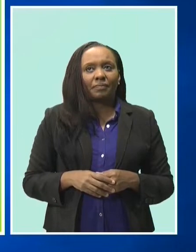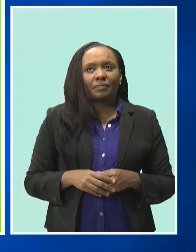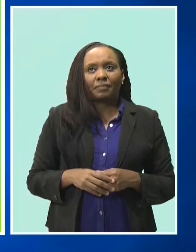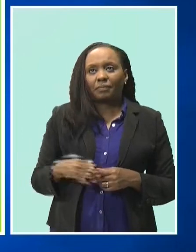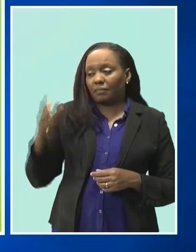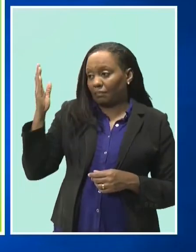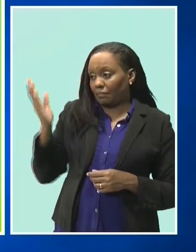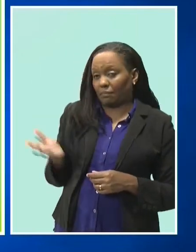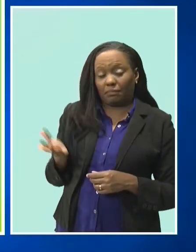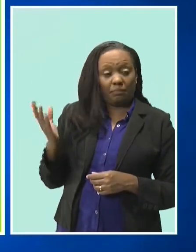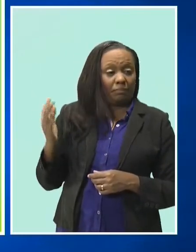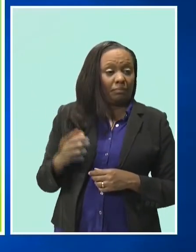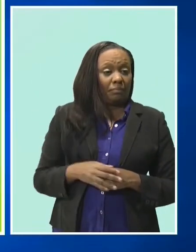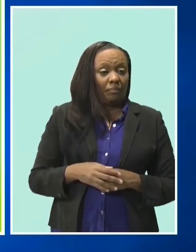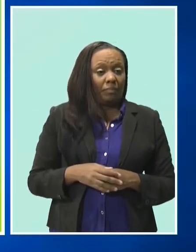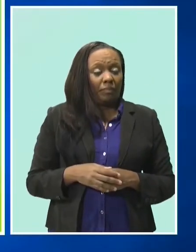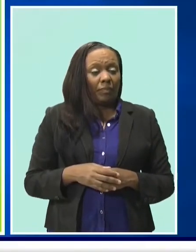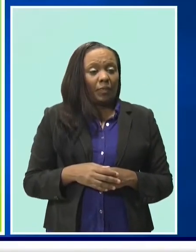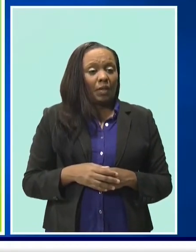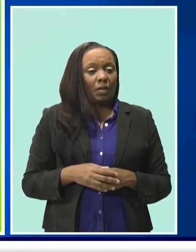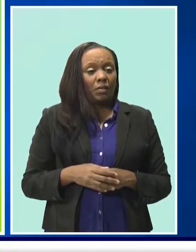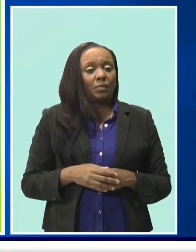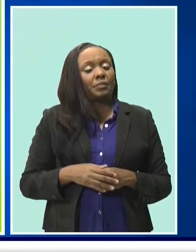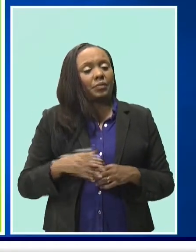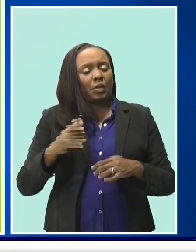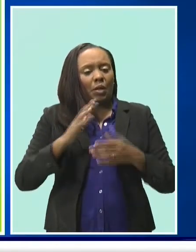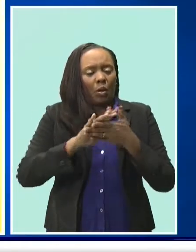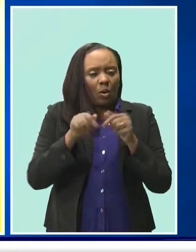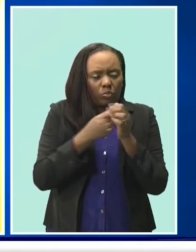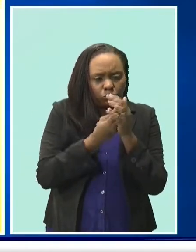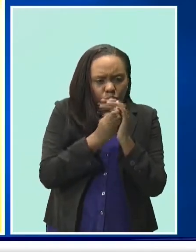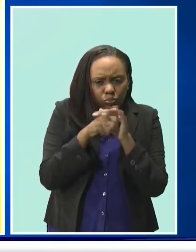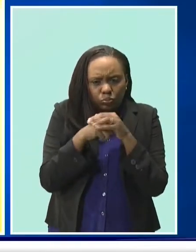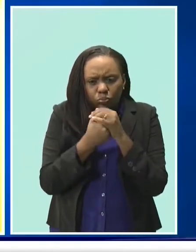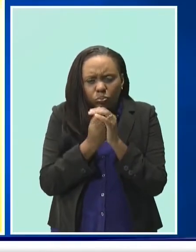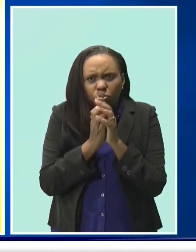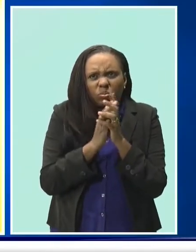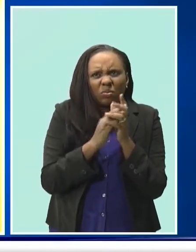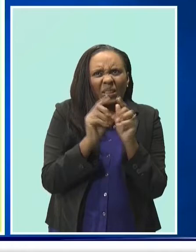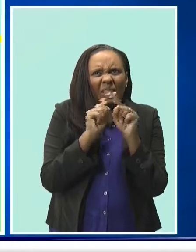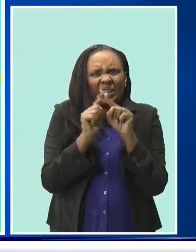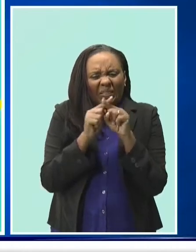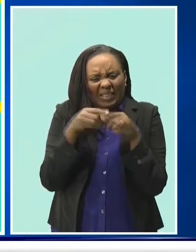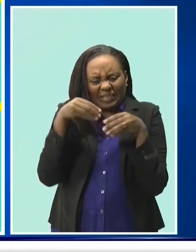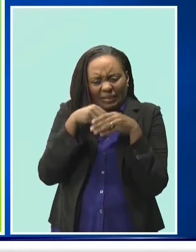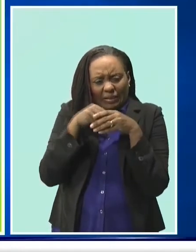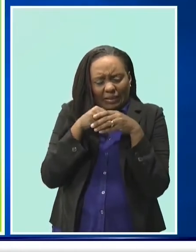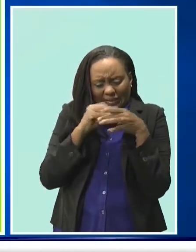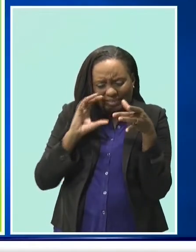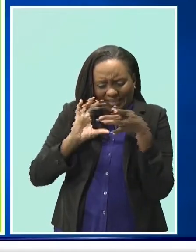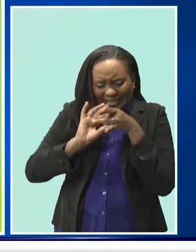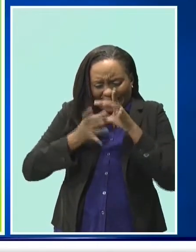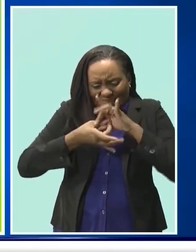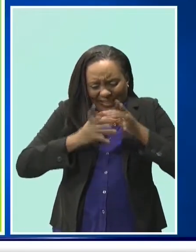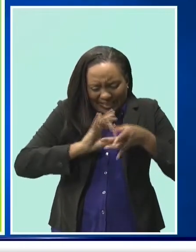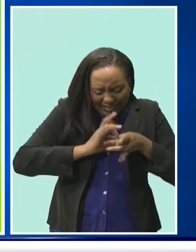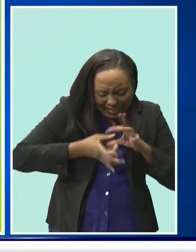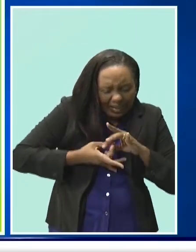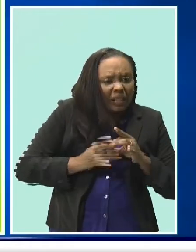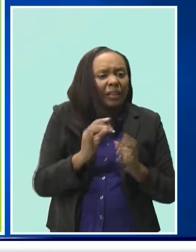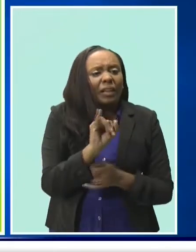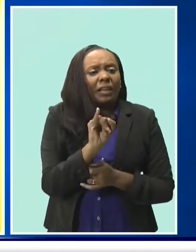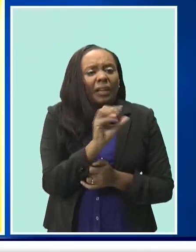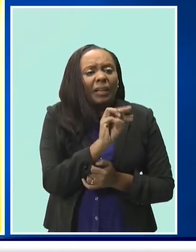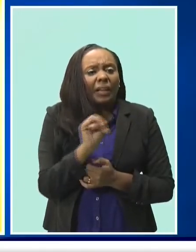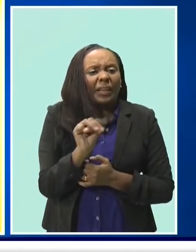barrier blocks potentially damaging chemicals and irritants. Organisms linked to the immune system live on the skin and carry